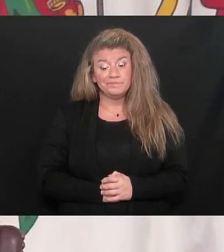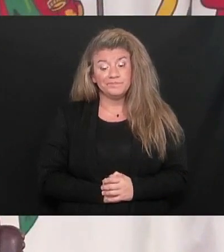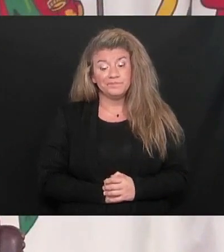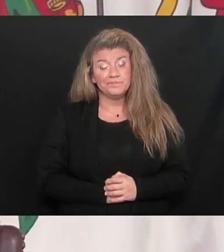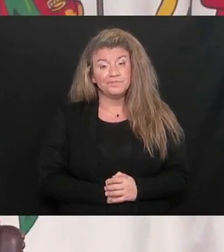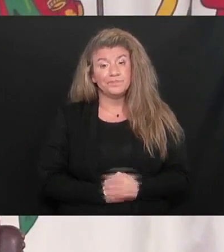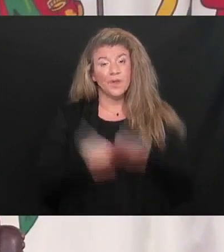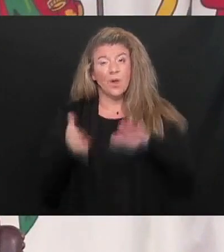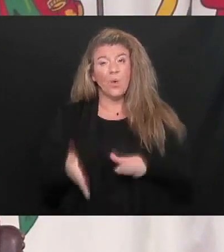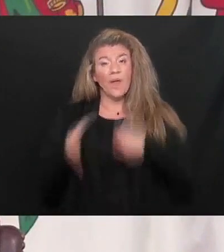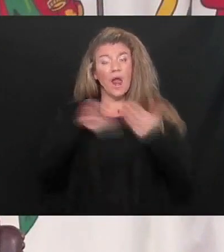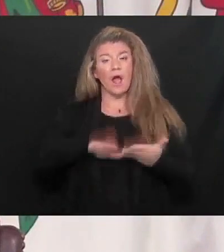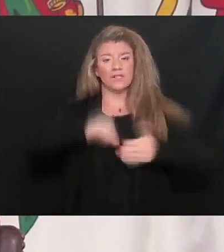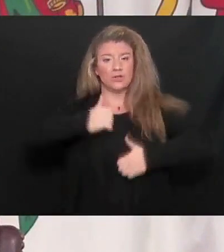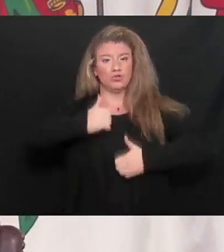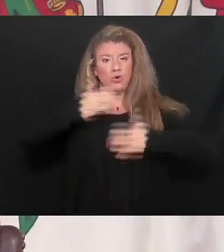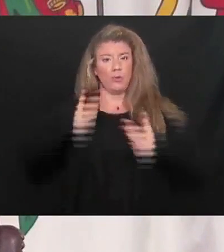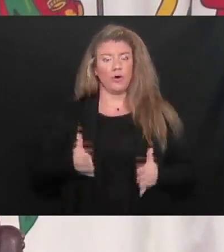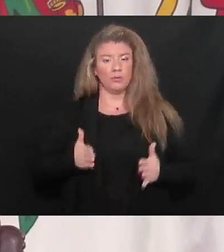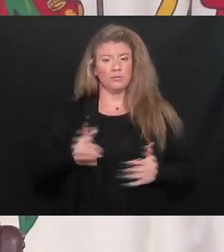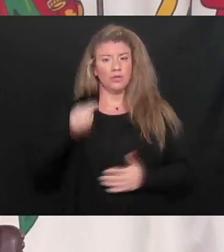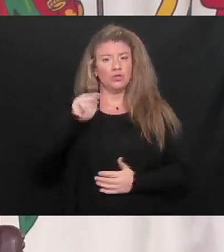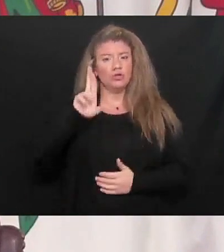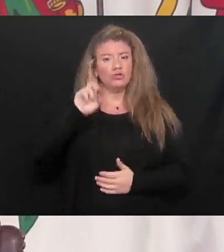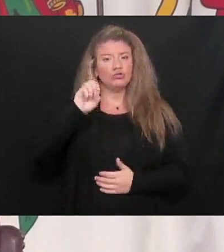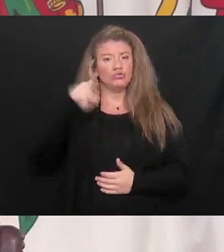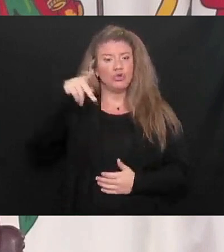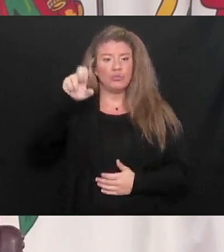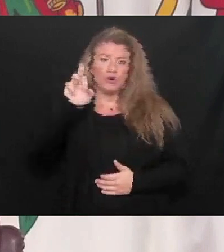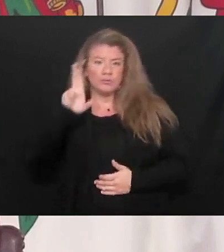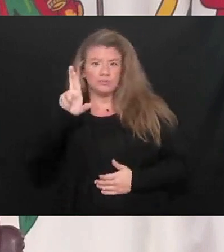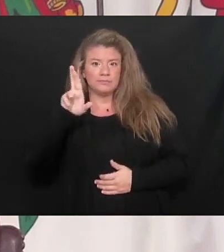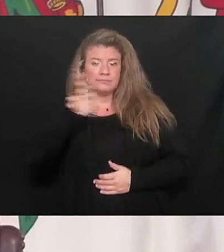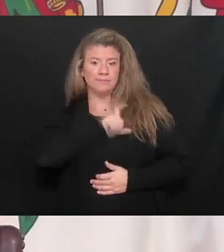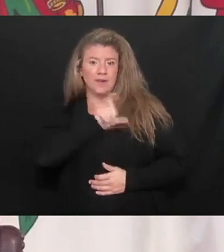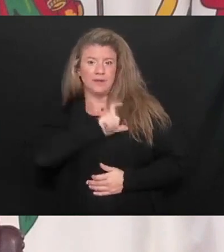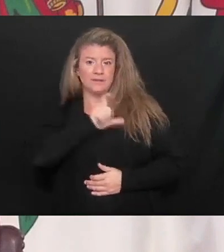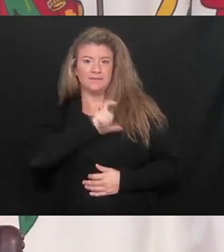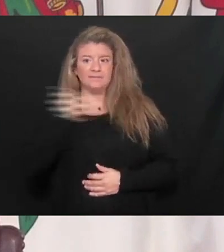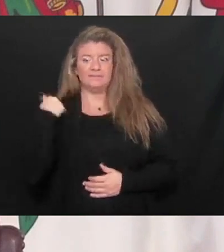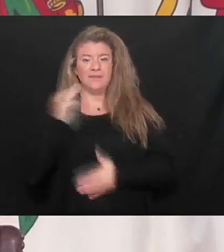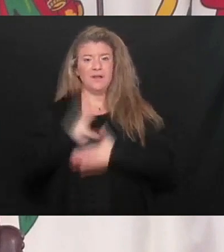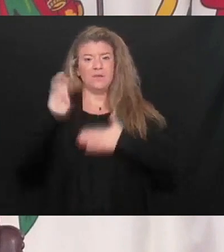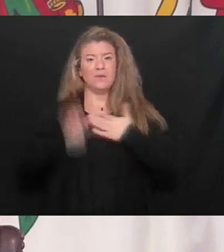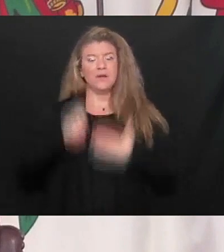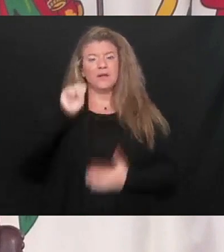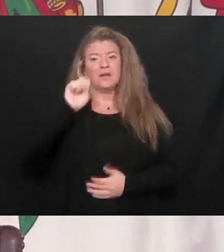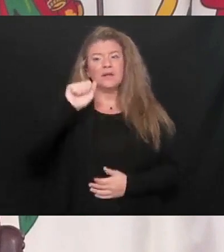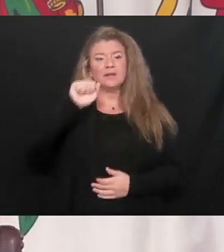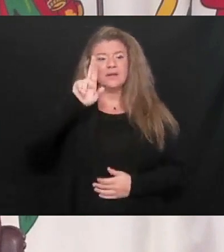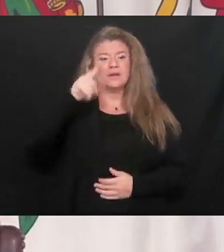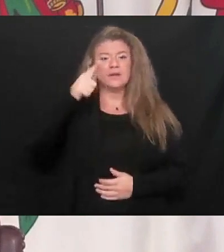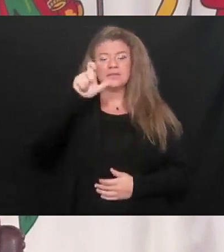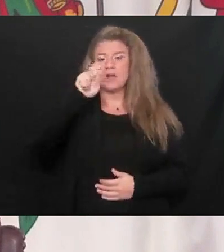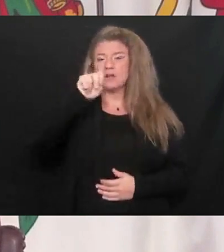we lost a trooper over the weekend. You know, Sergeant John